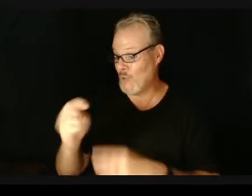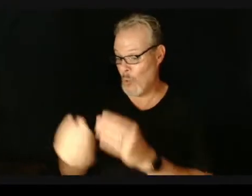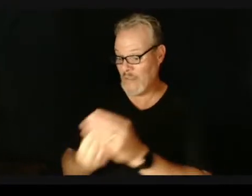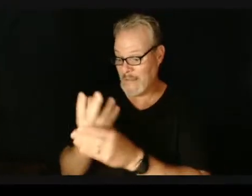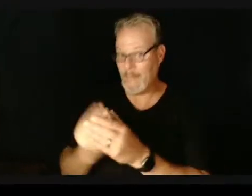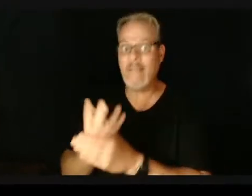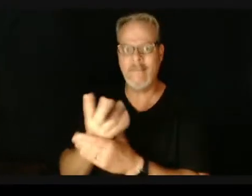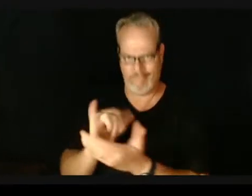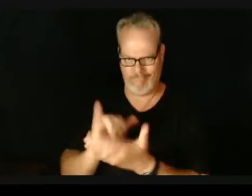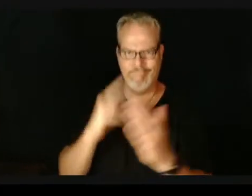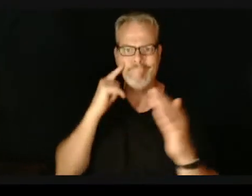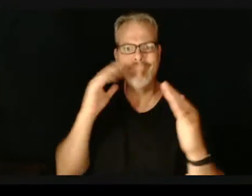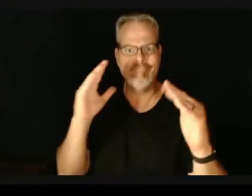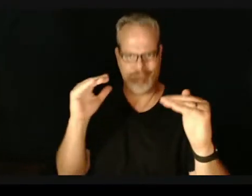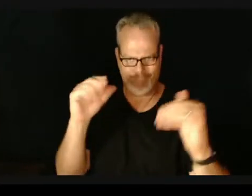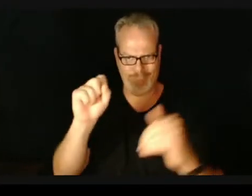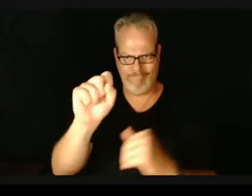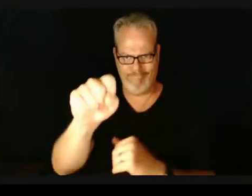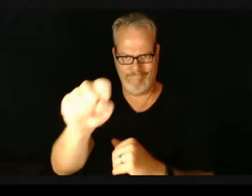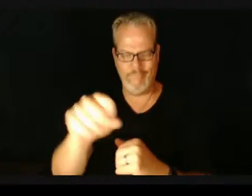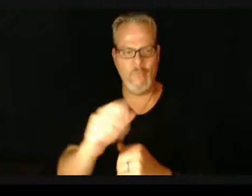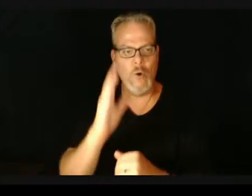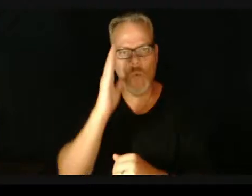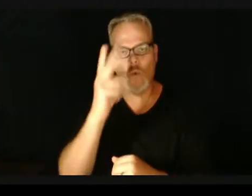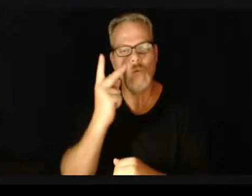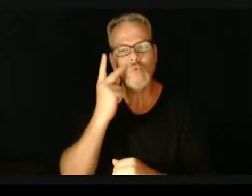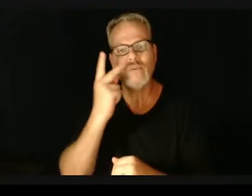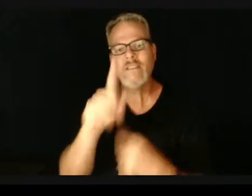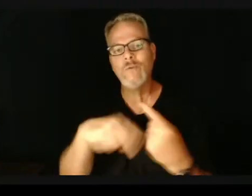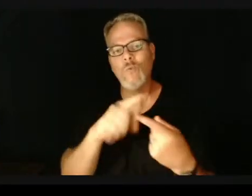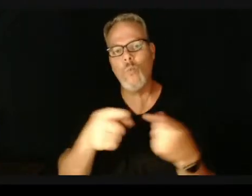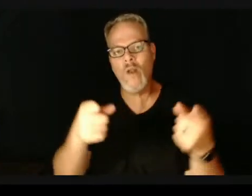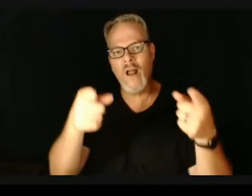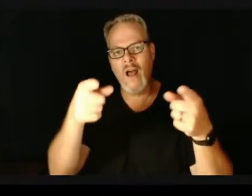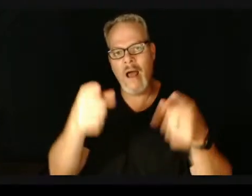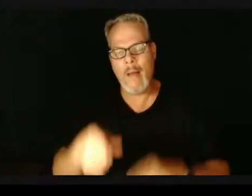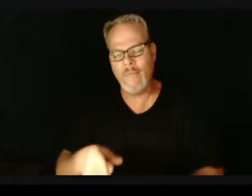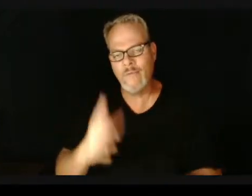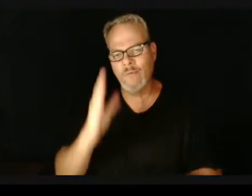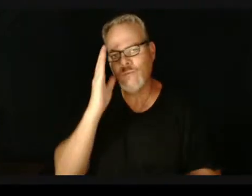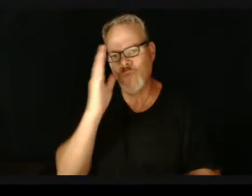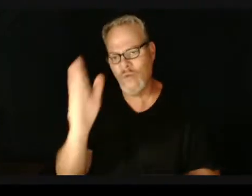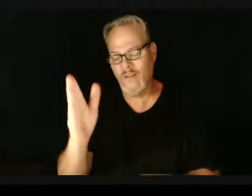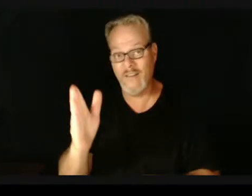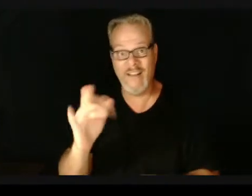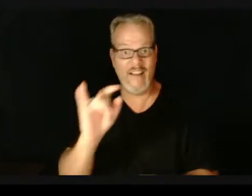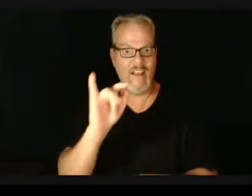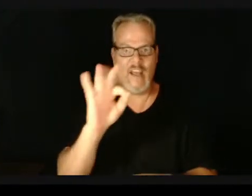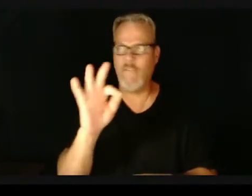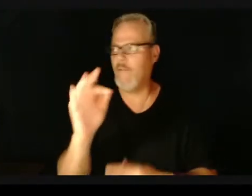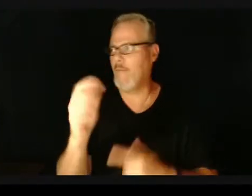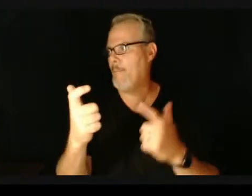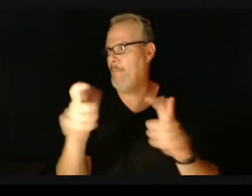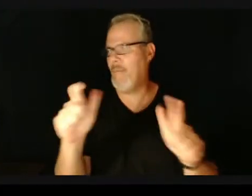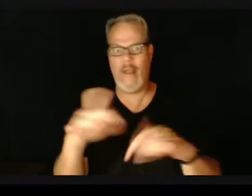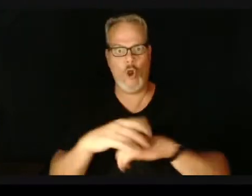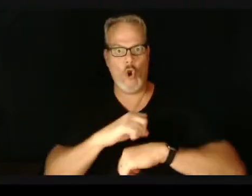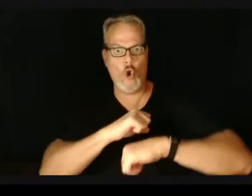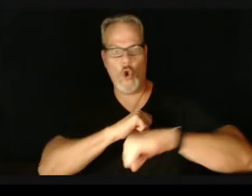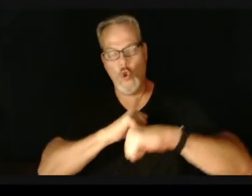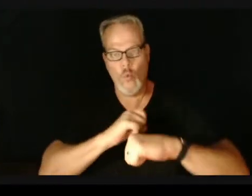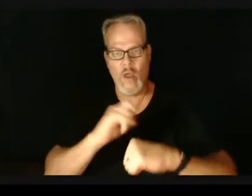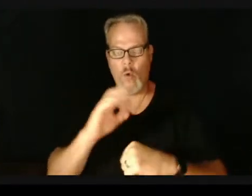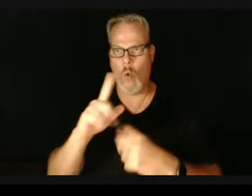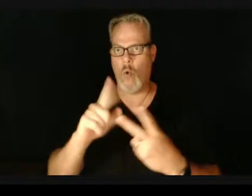expectation. We'll see when that ends up happening. But if something, like big earthquake happens, then we'll be live. Or a rift